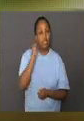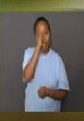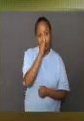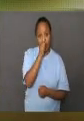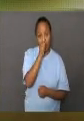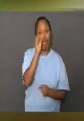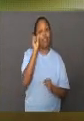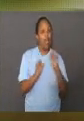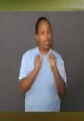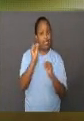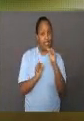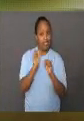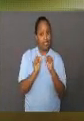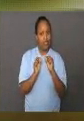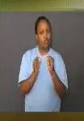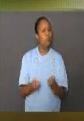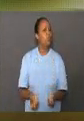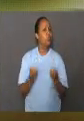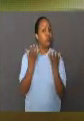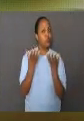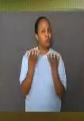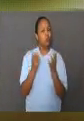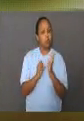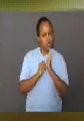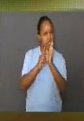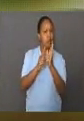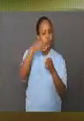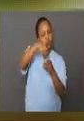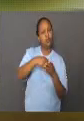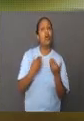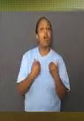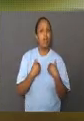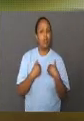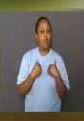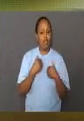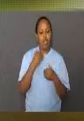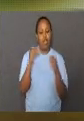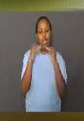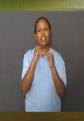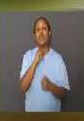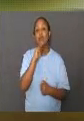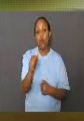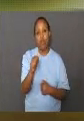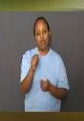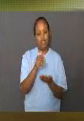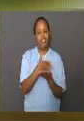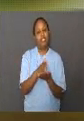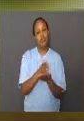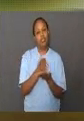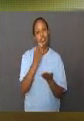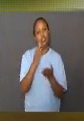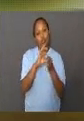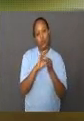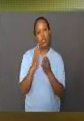Ethiopian history contains many examples of the unequal distribution of